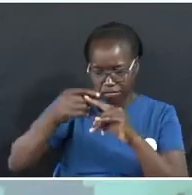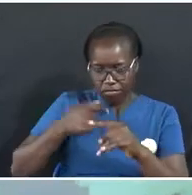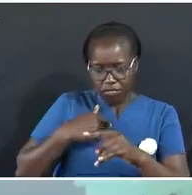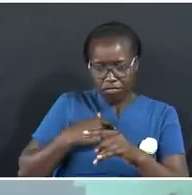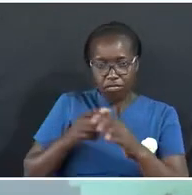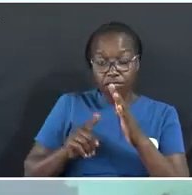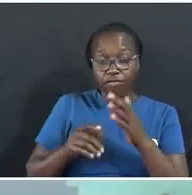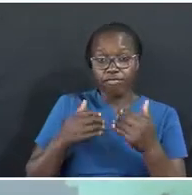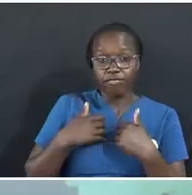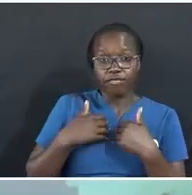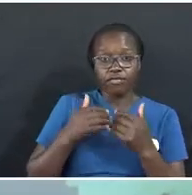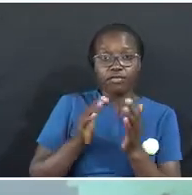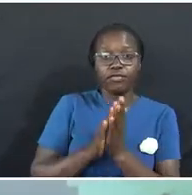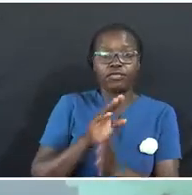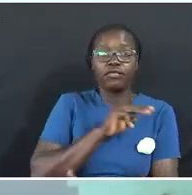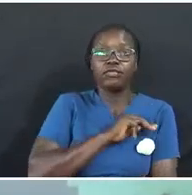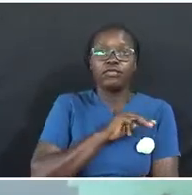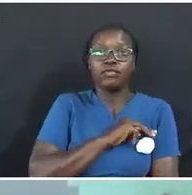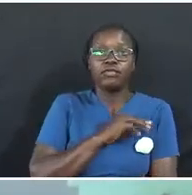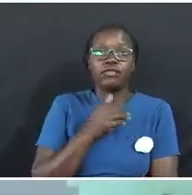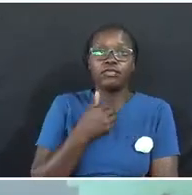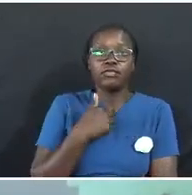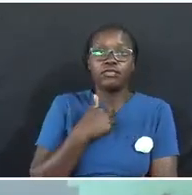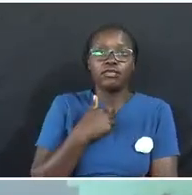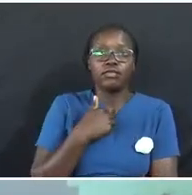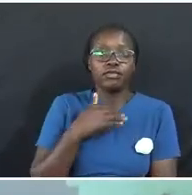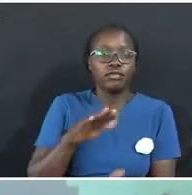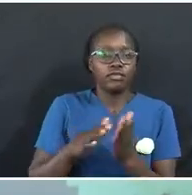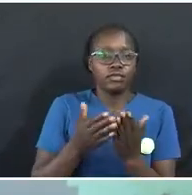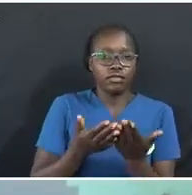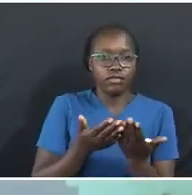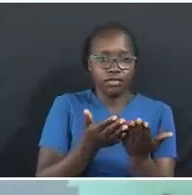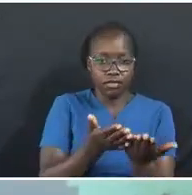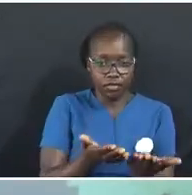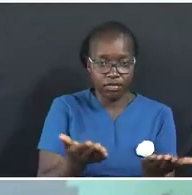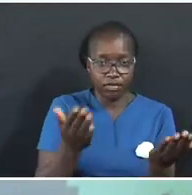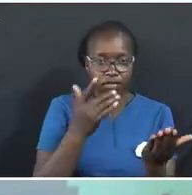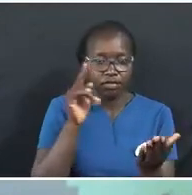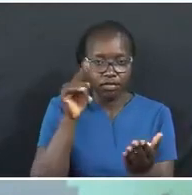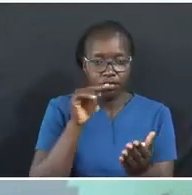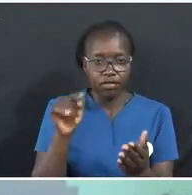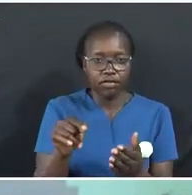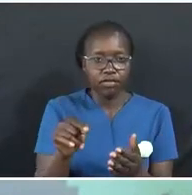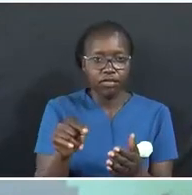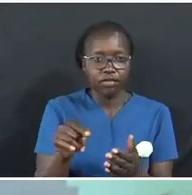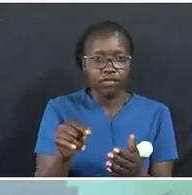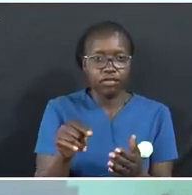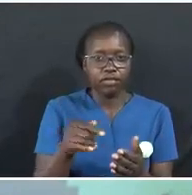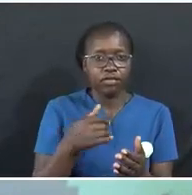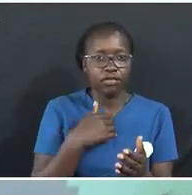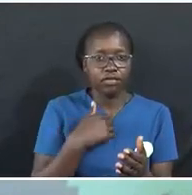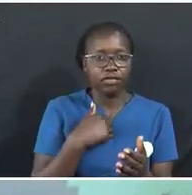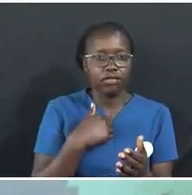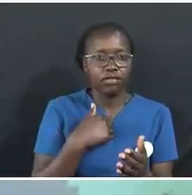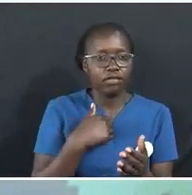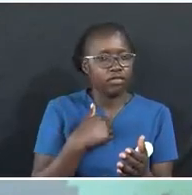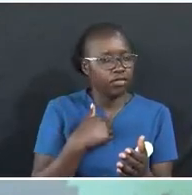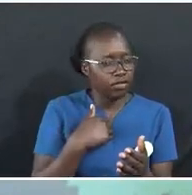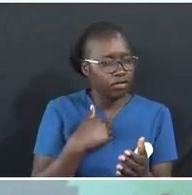I have and the vision and the passion has become yours. And therefore, I have